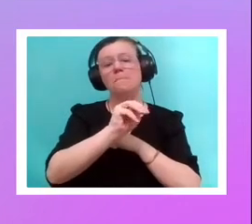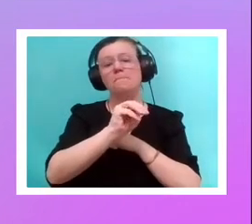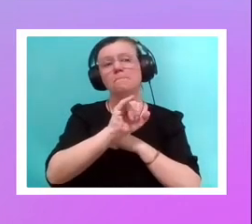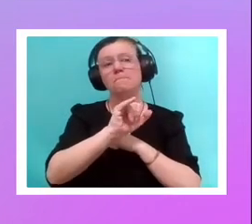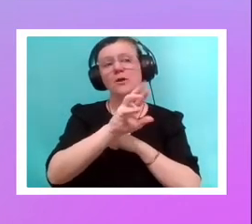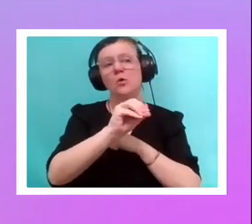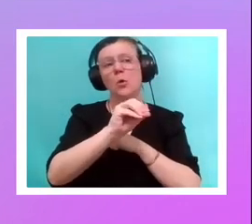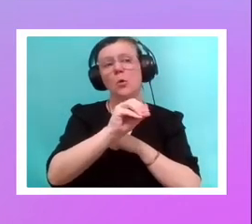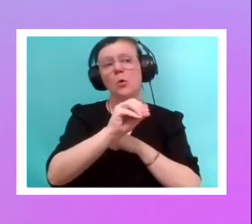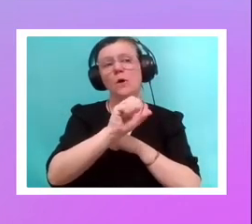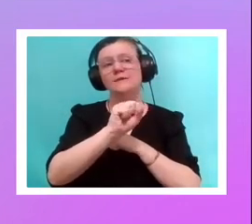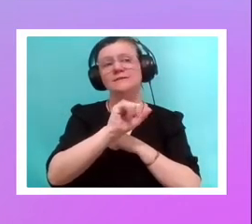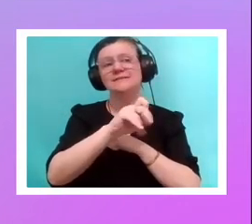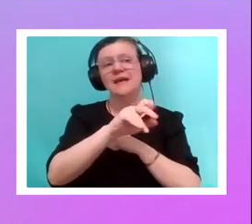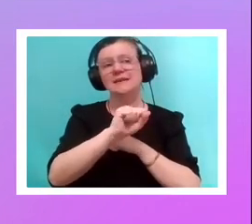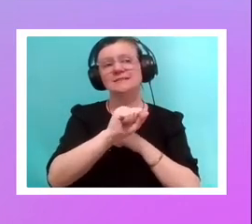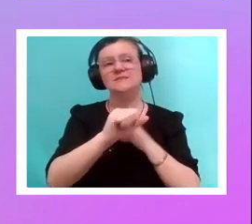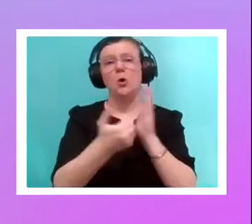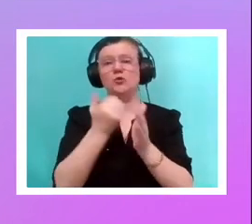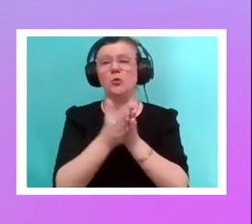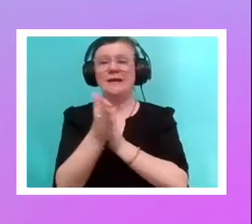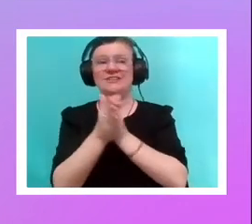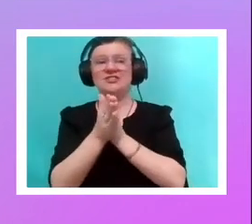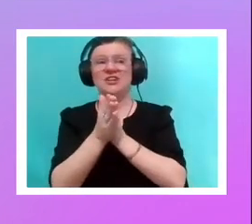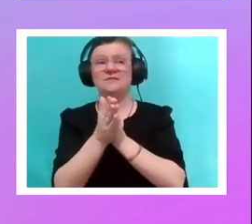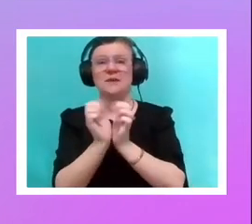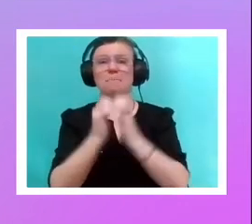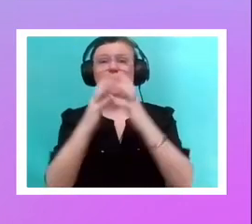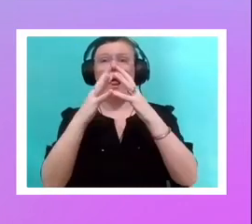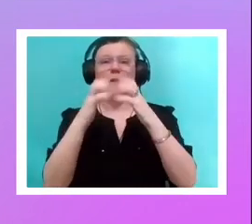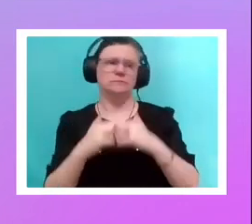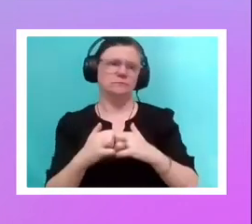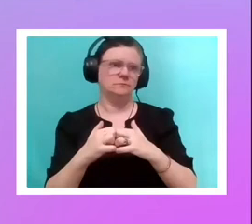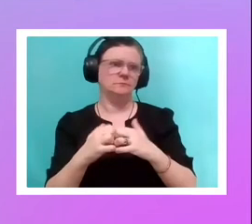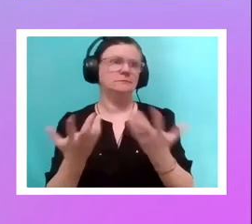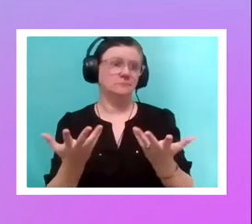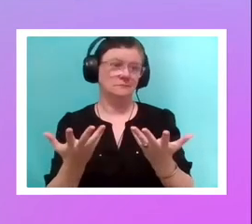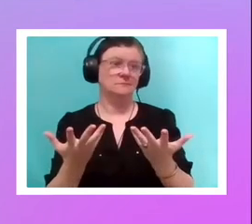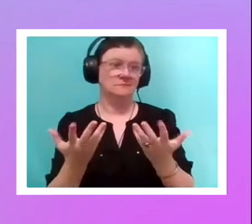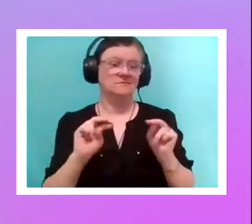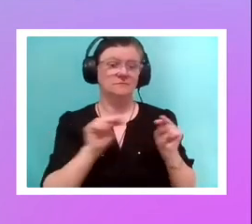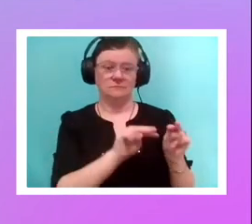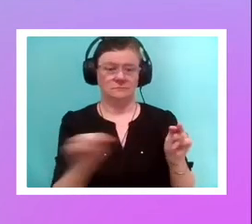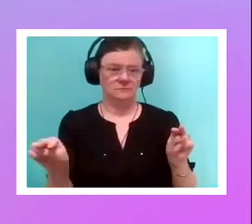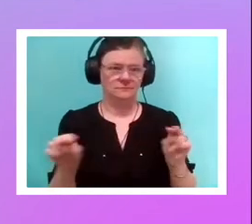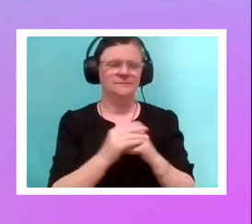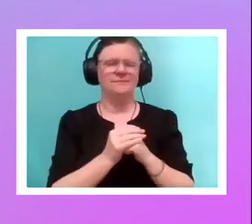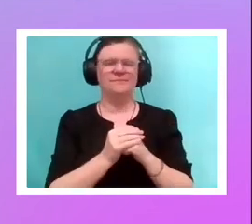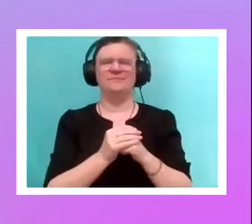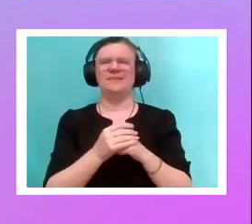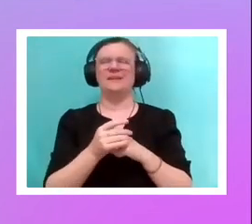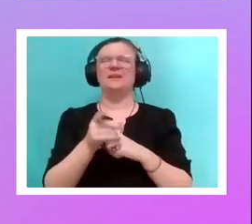new initiatives come and go. So in terms of monitoring,